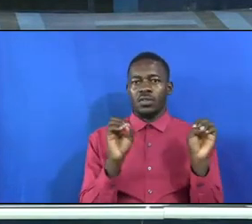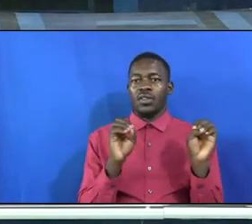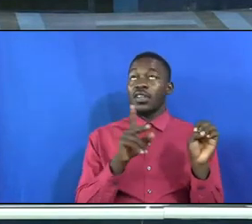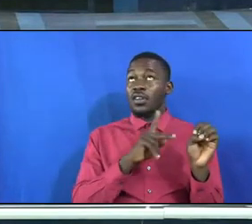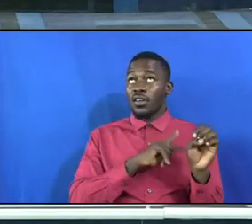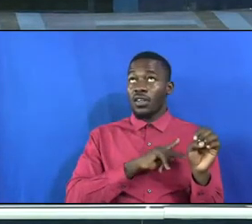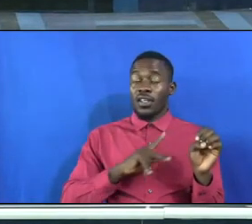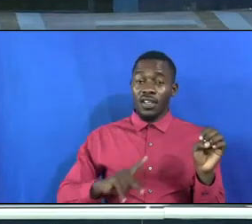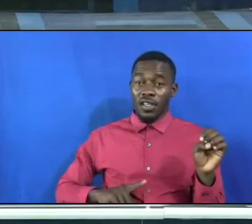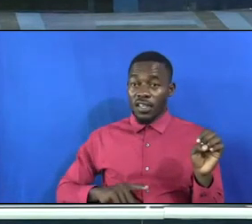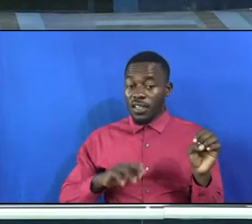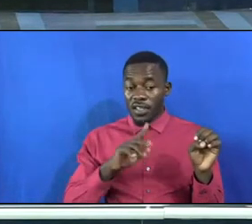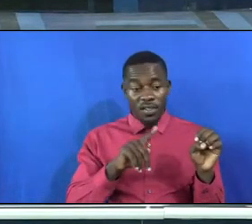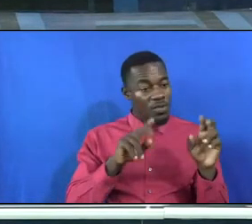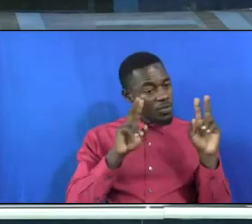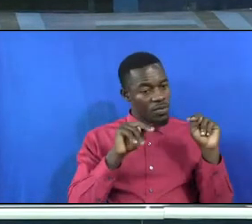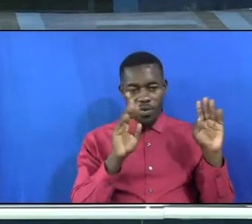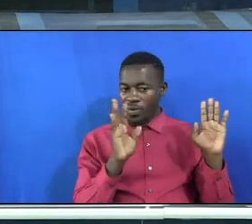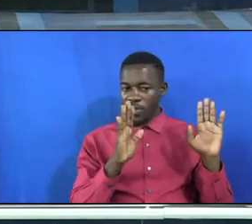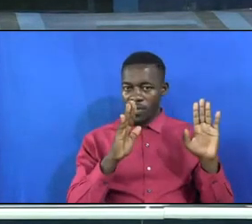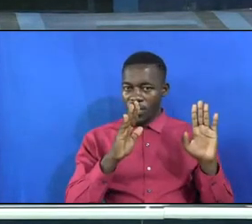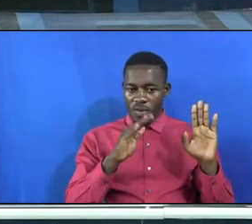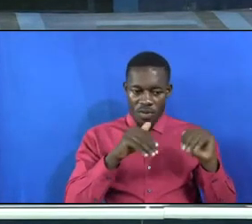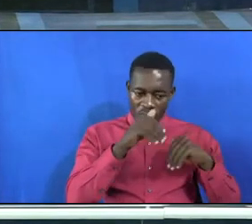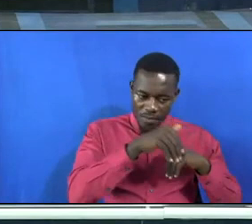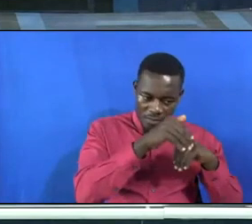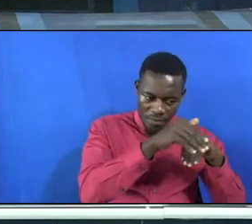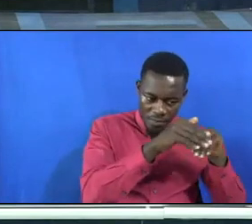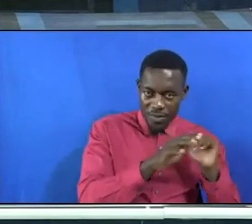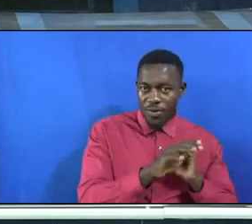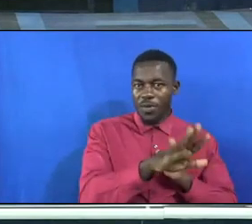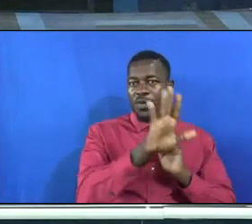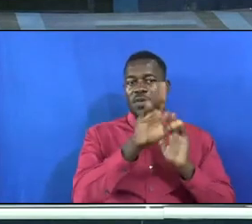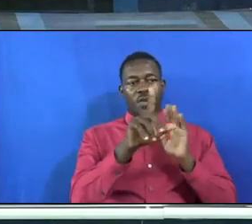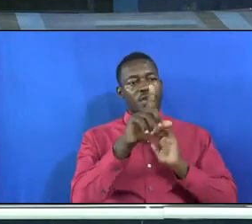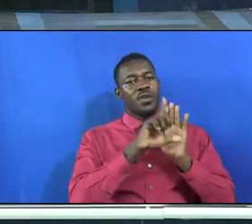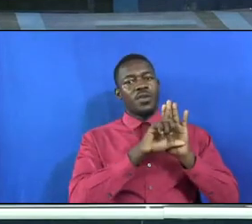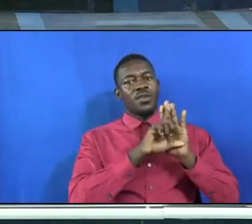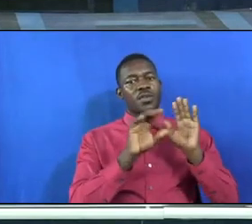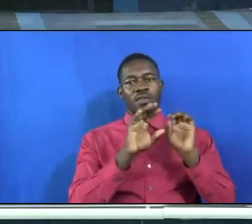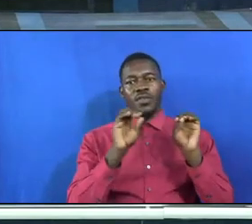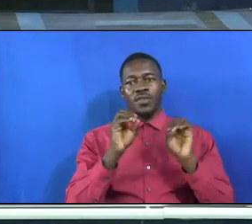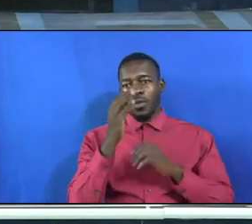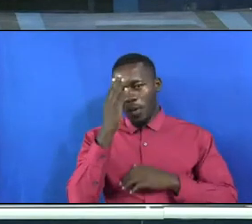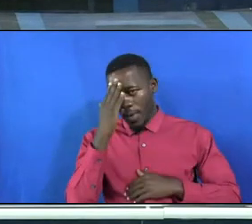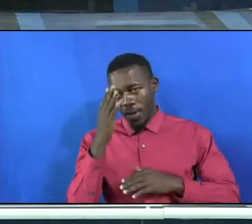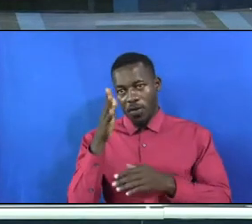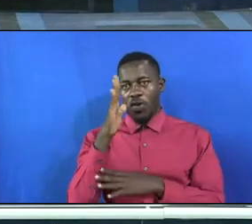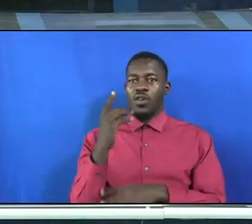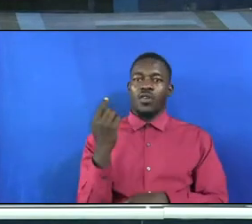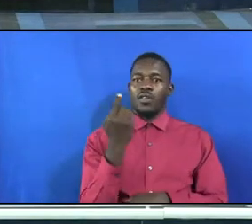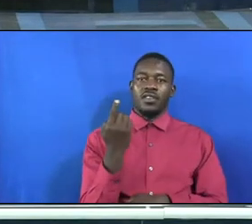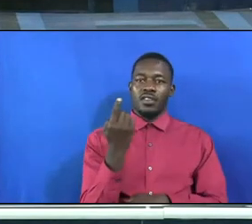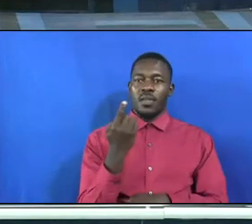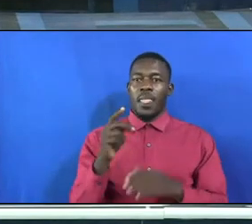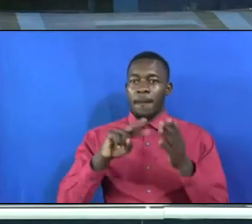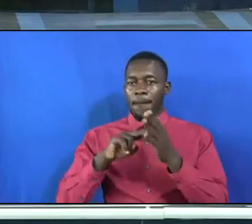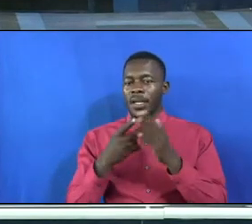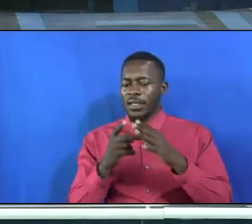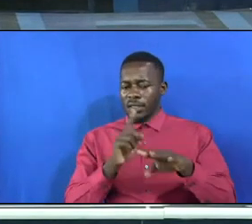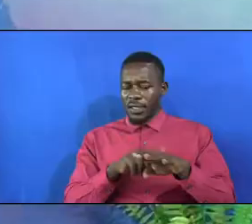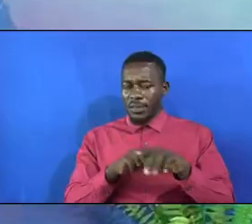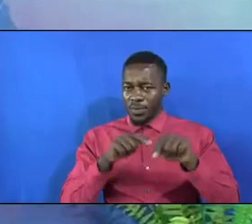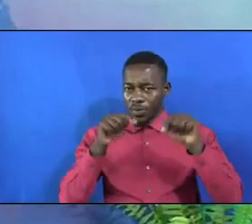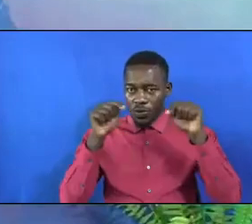us, we still will not bow down to you." If that becomes the conviction of you and me this